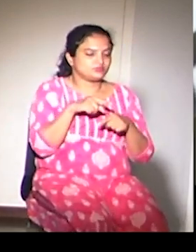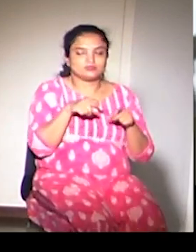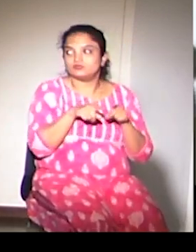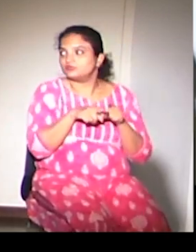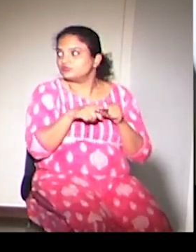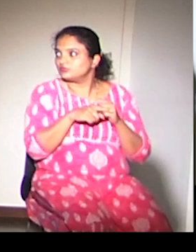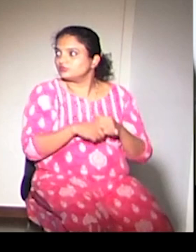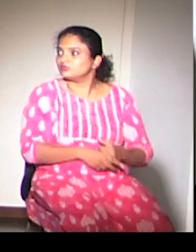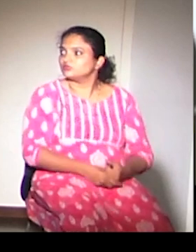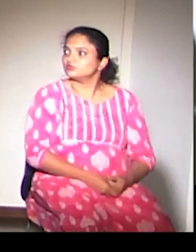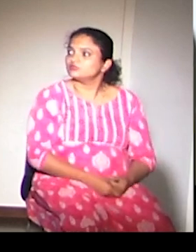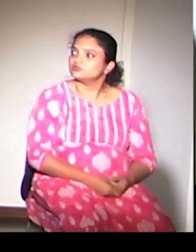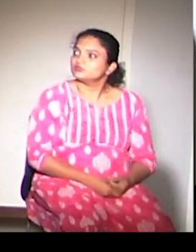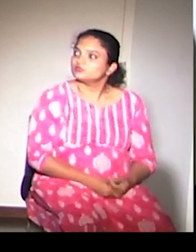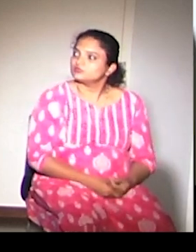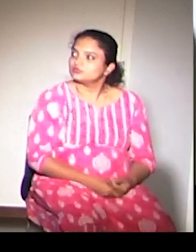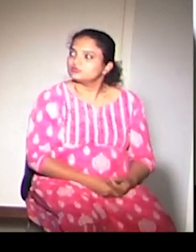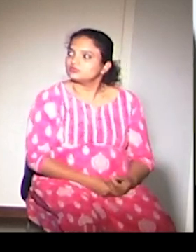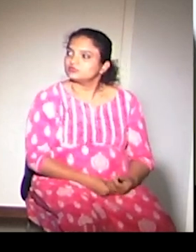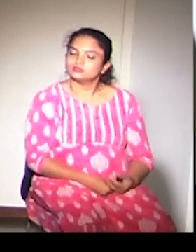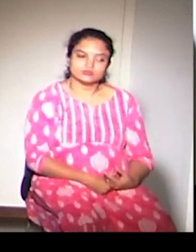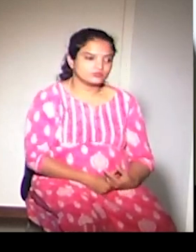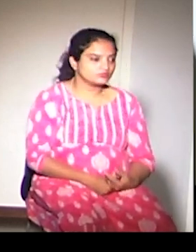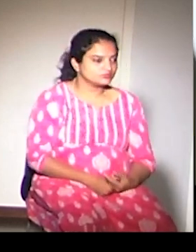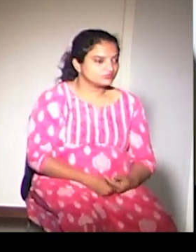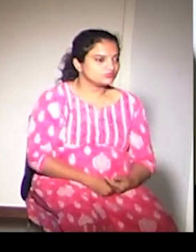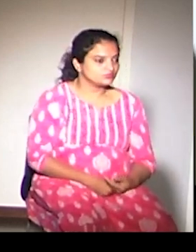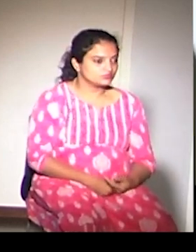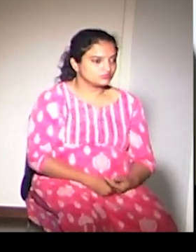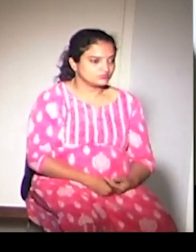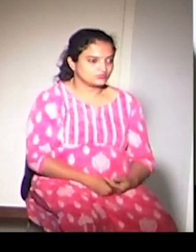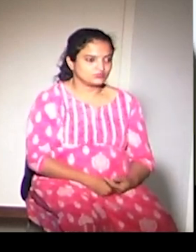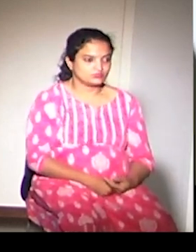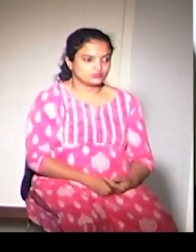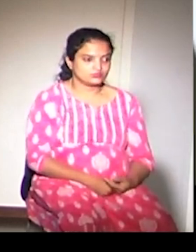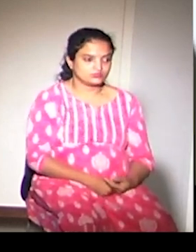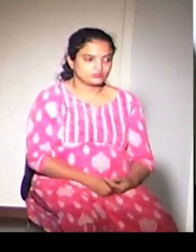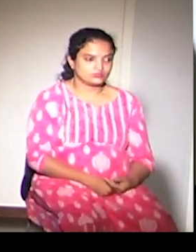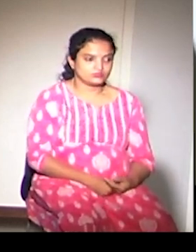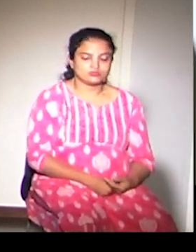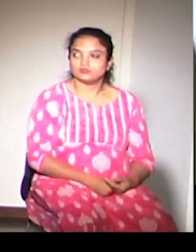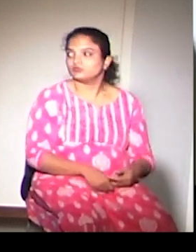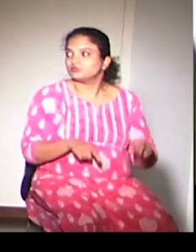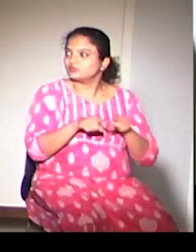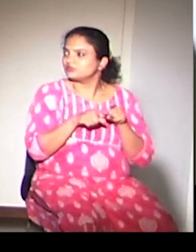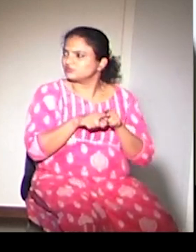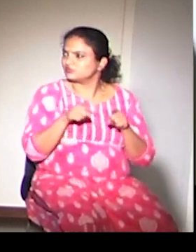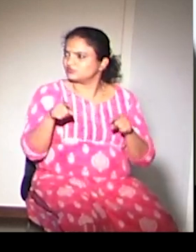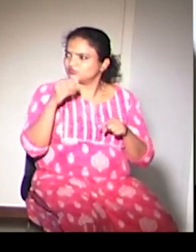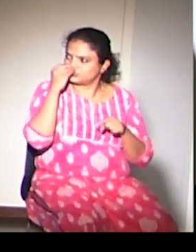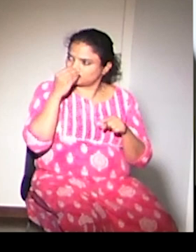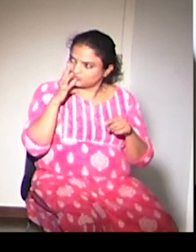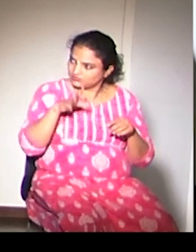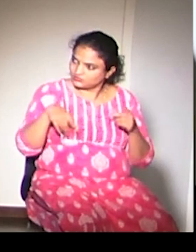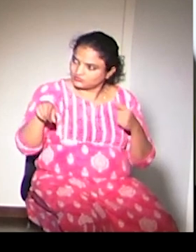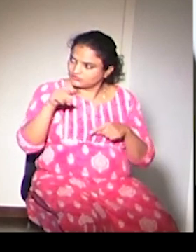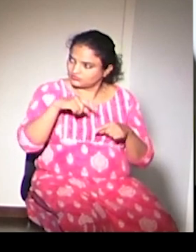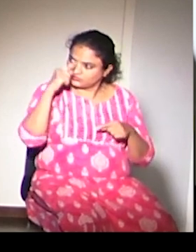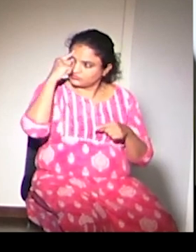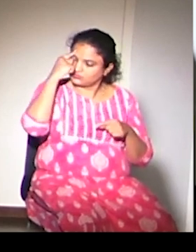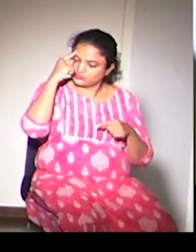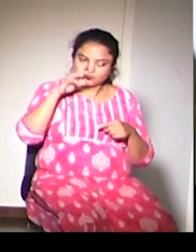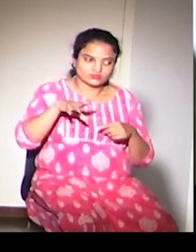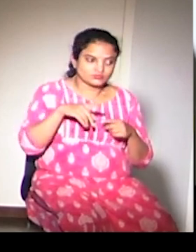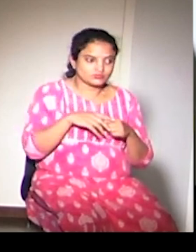up on the wall. But it was very, yes. So they big won't be task. mass produced or anything, or Those- and